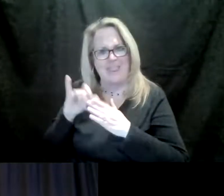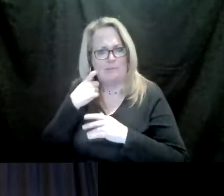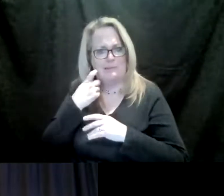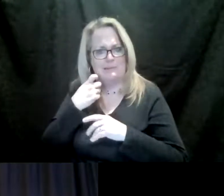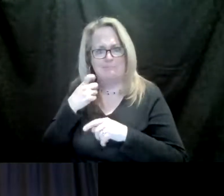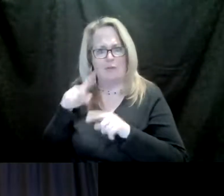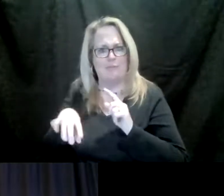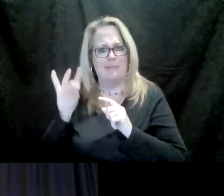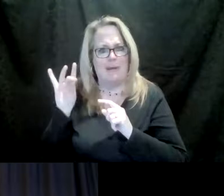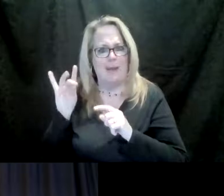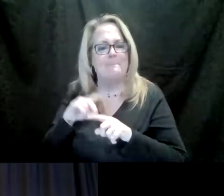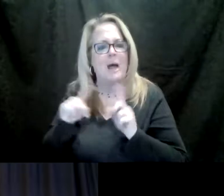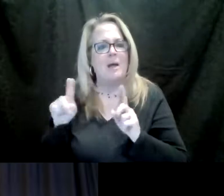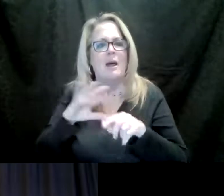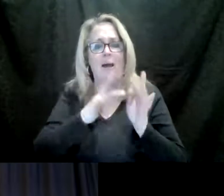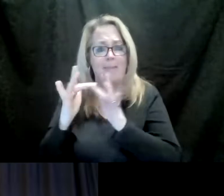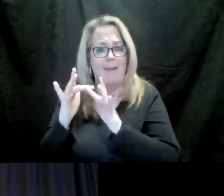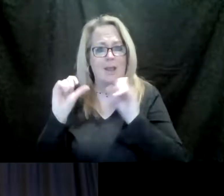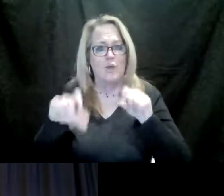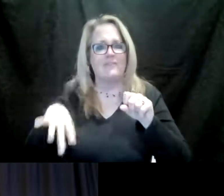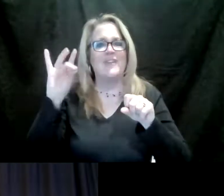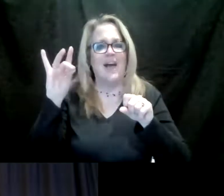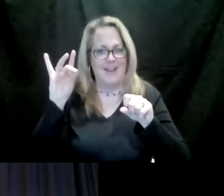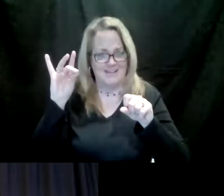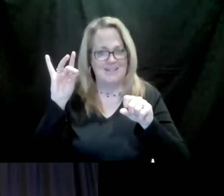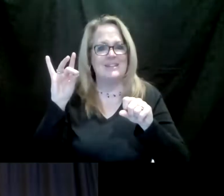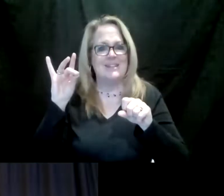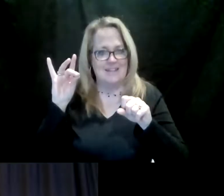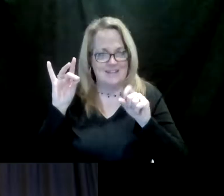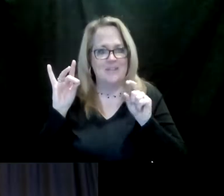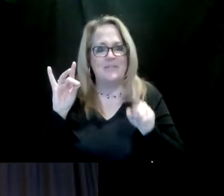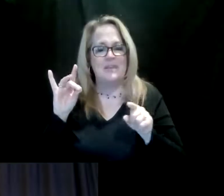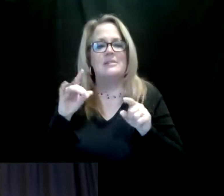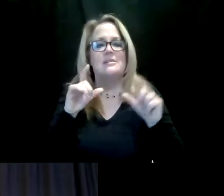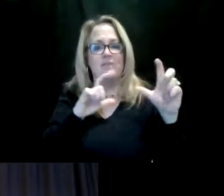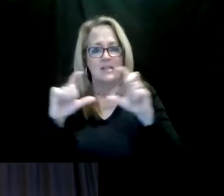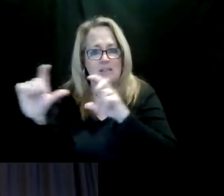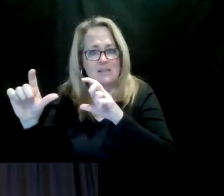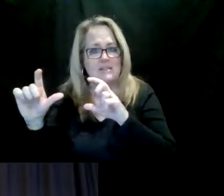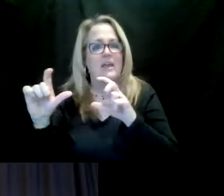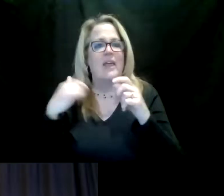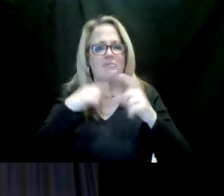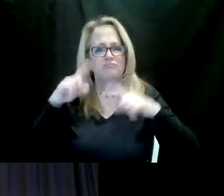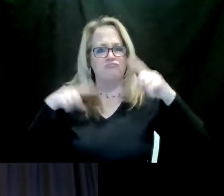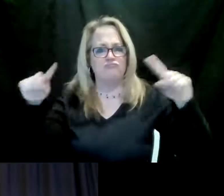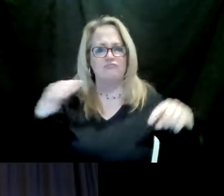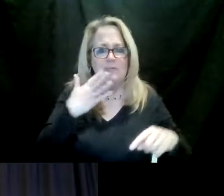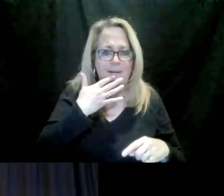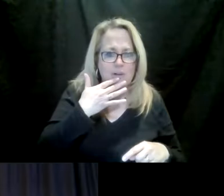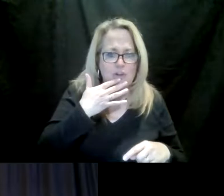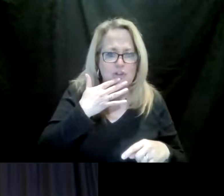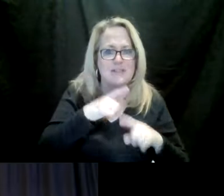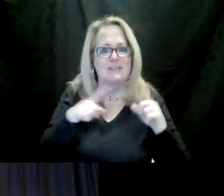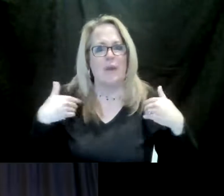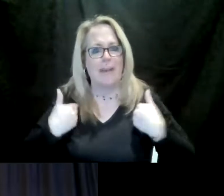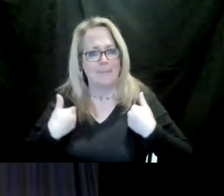and I couldn't, but online I was able to find these, which work perfectly as well. And they do come in different colors and different